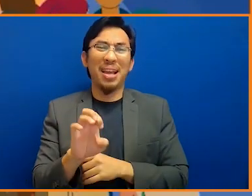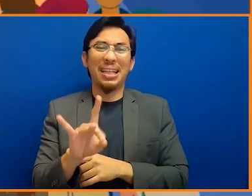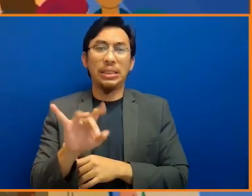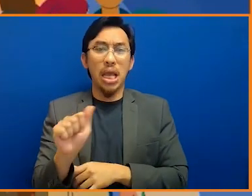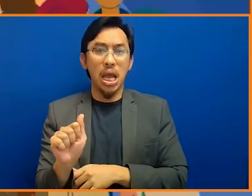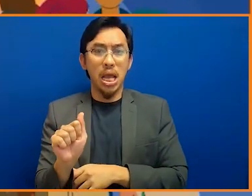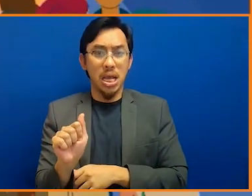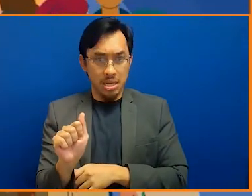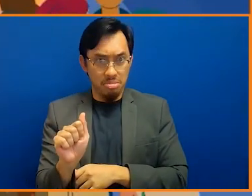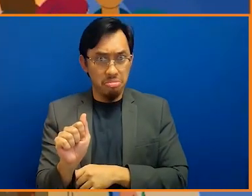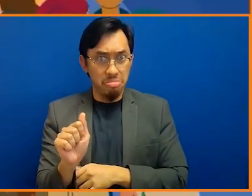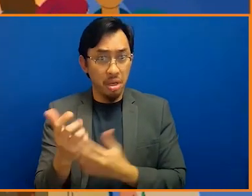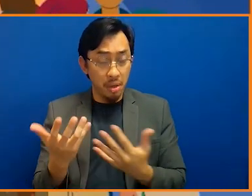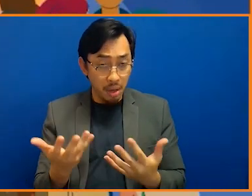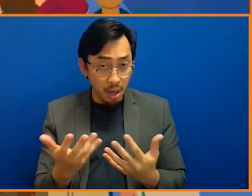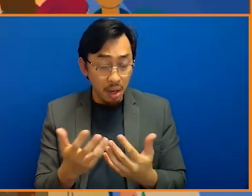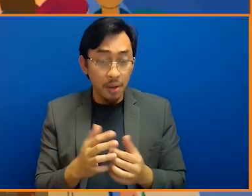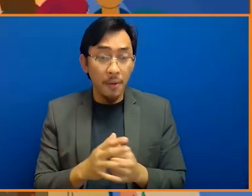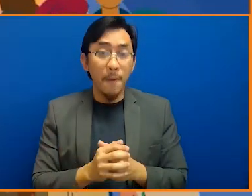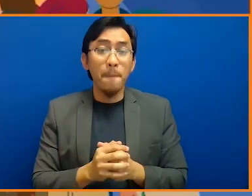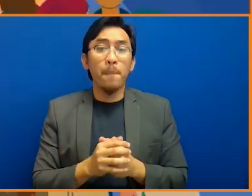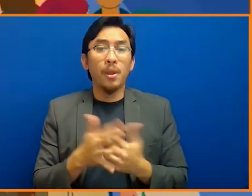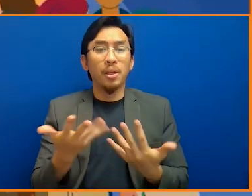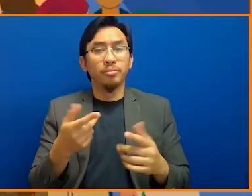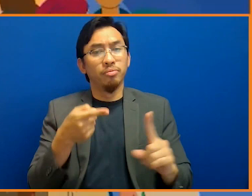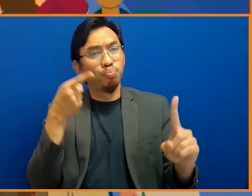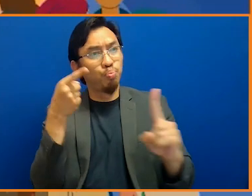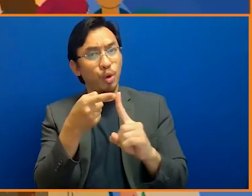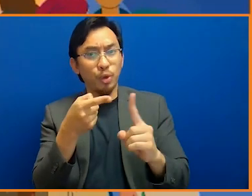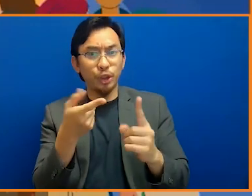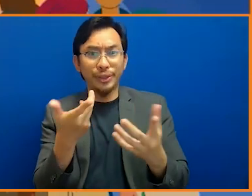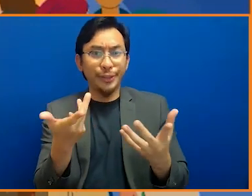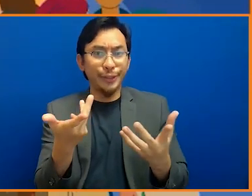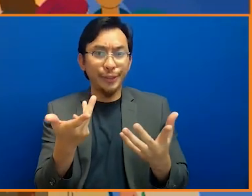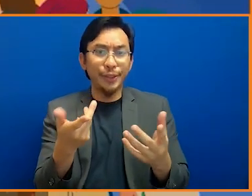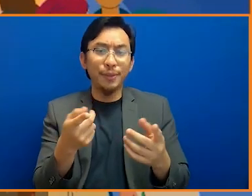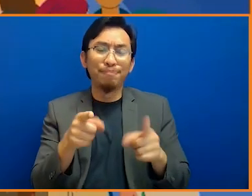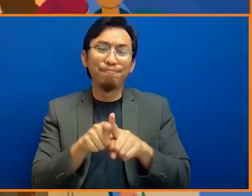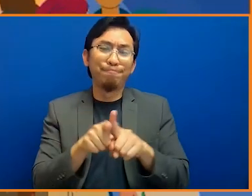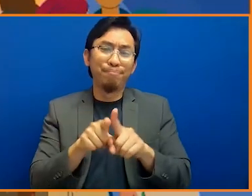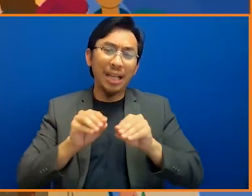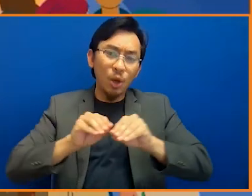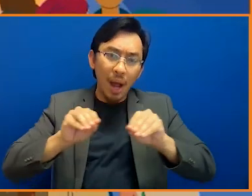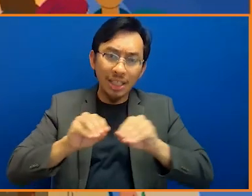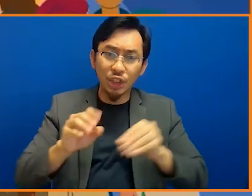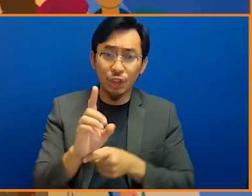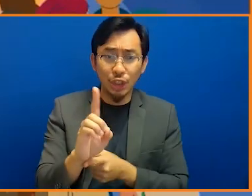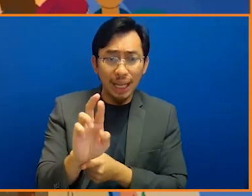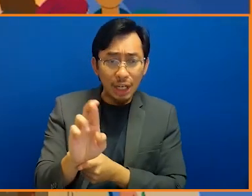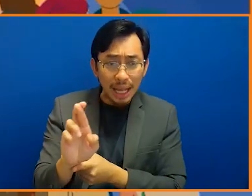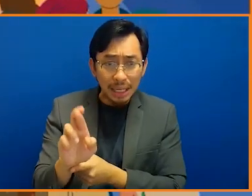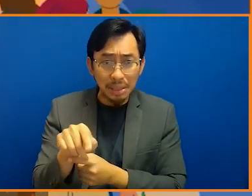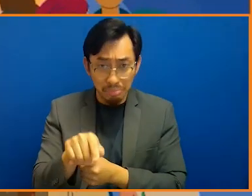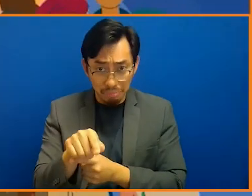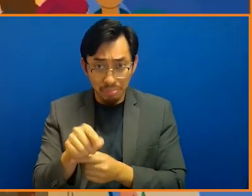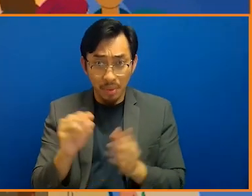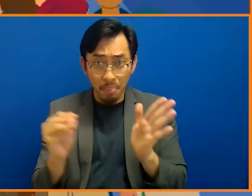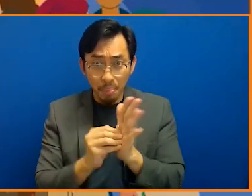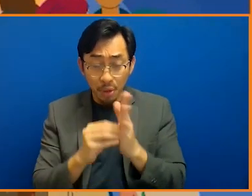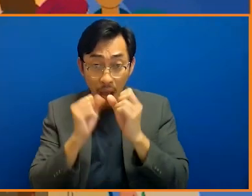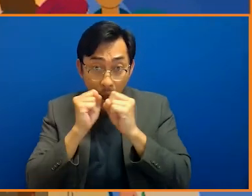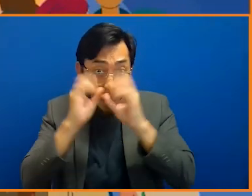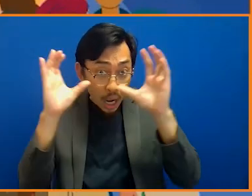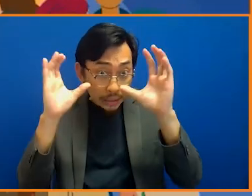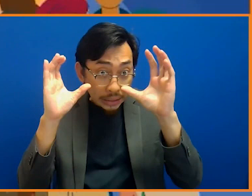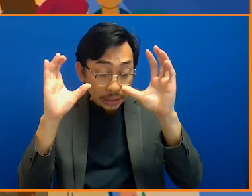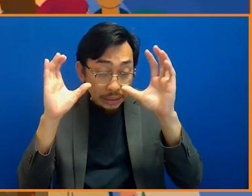media easily, but most of them doesn't actually utilize media for something purposeful for them, such as education about DRR. So we